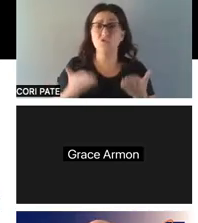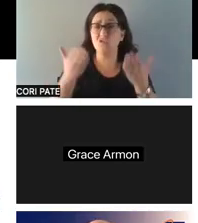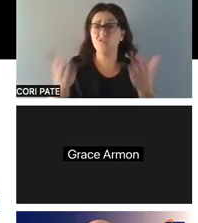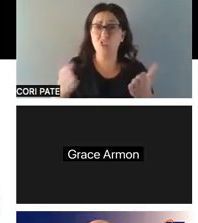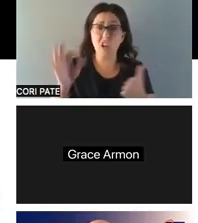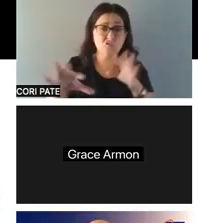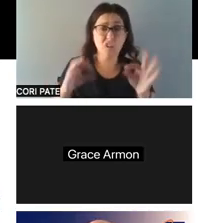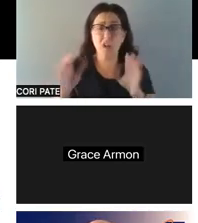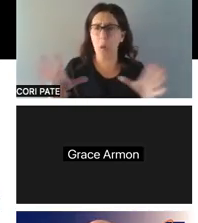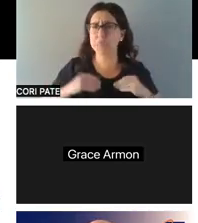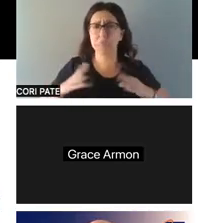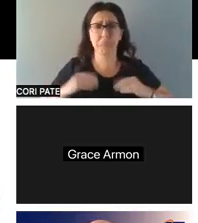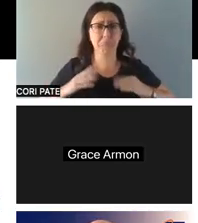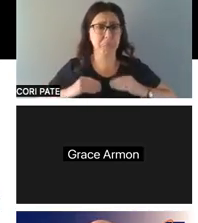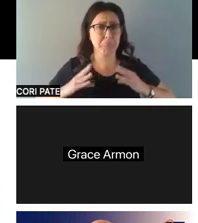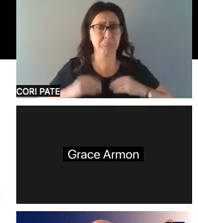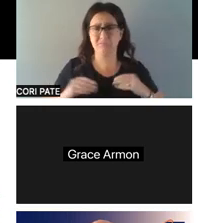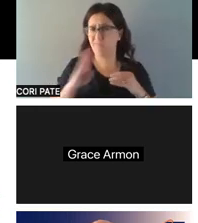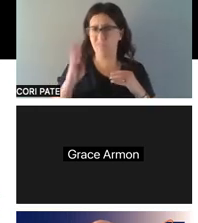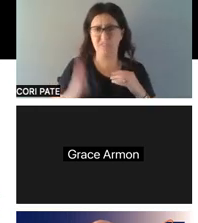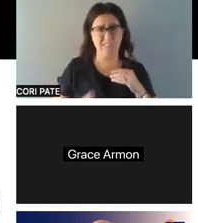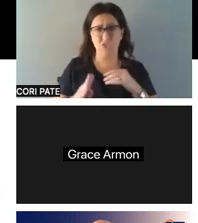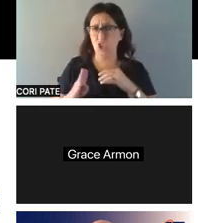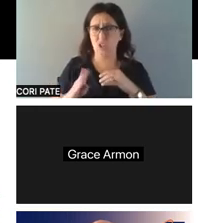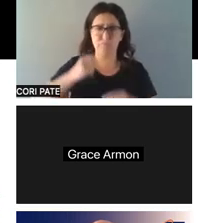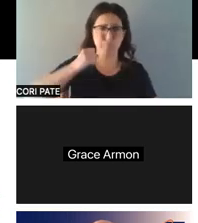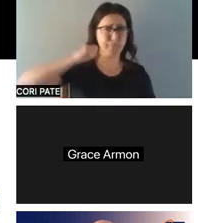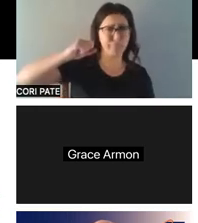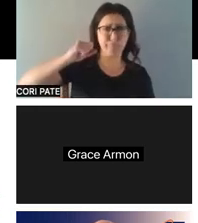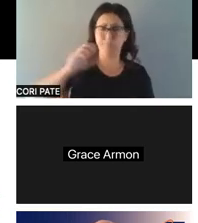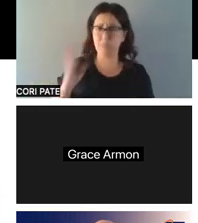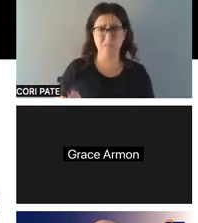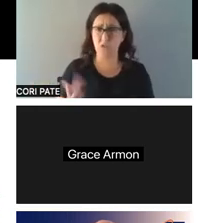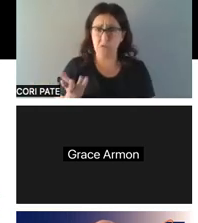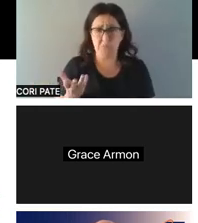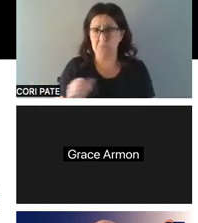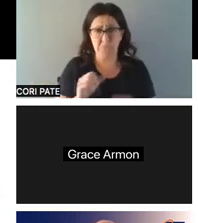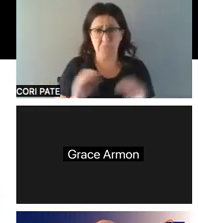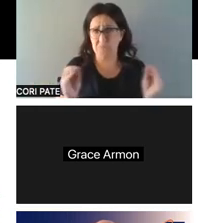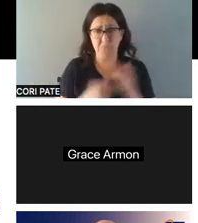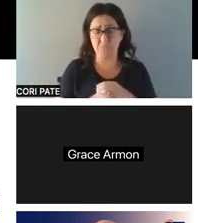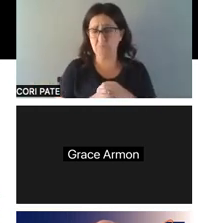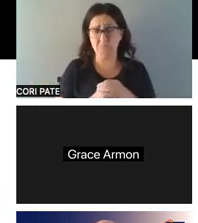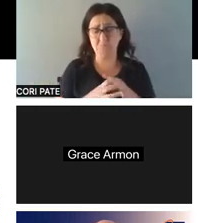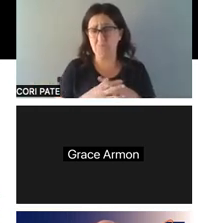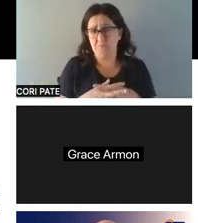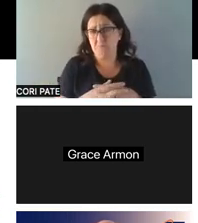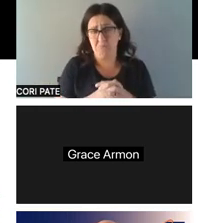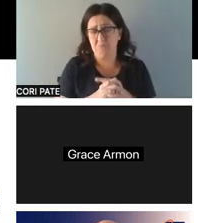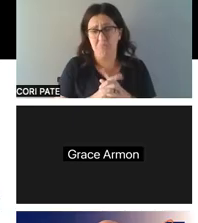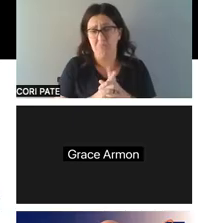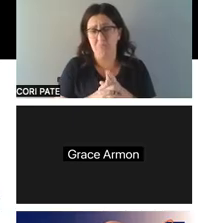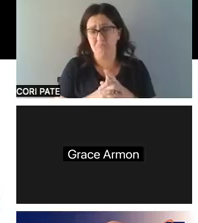that. He didn't give a lot of pushback or anything on the job itself. And